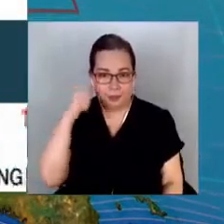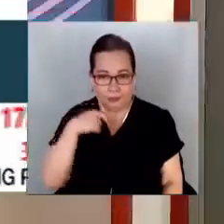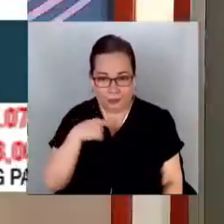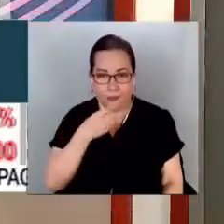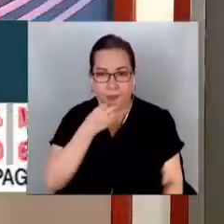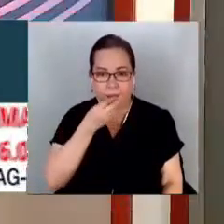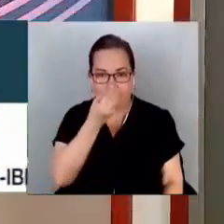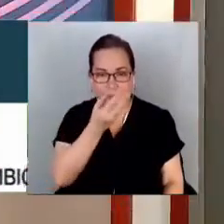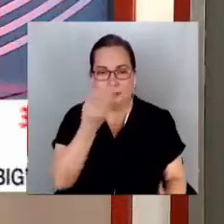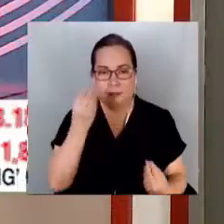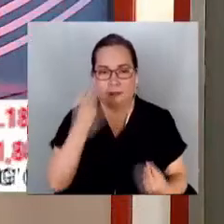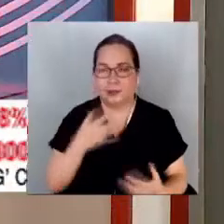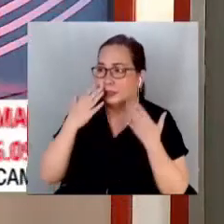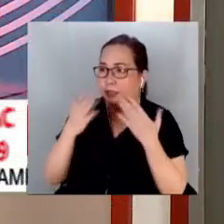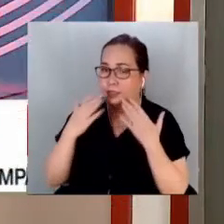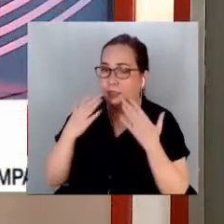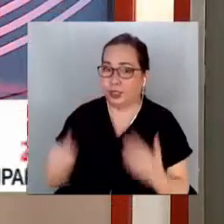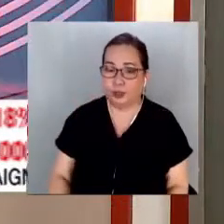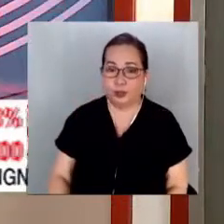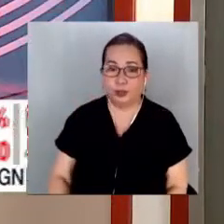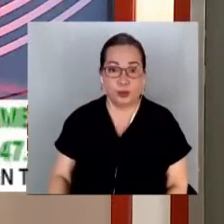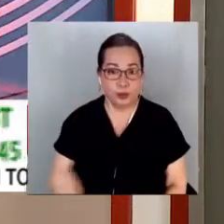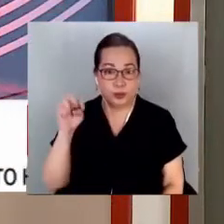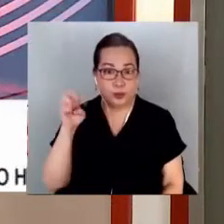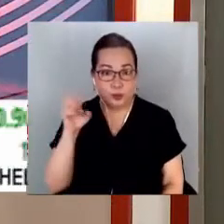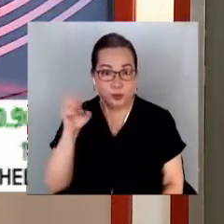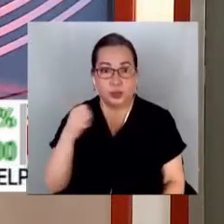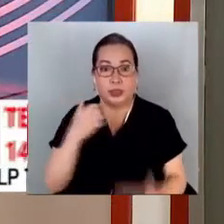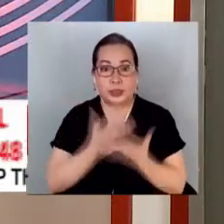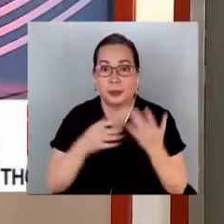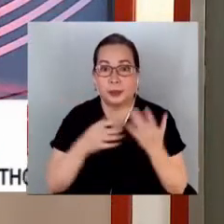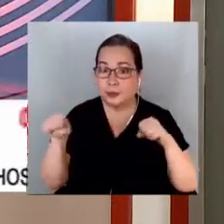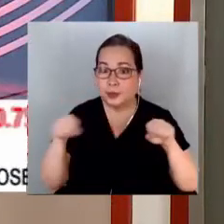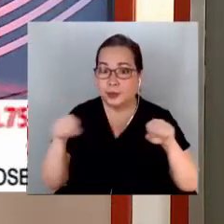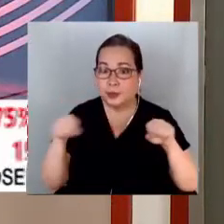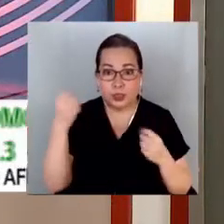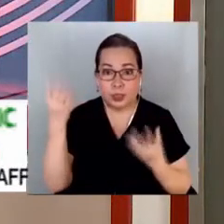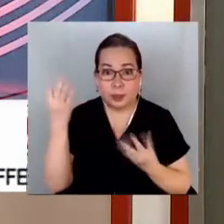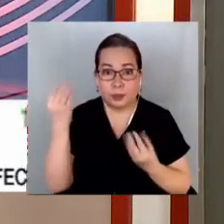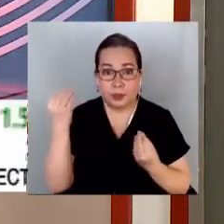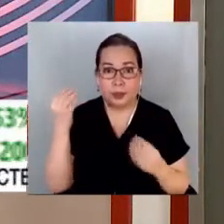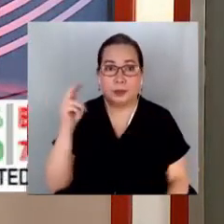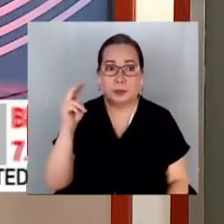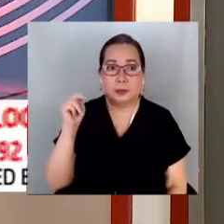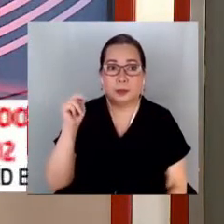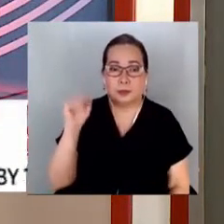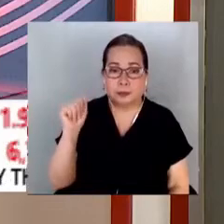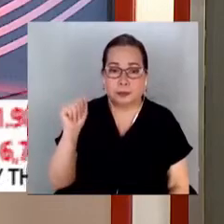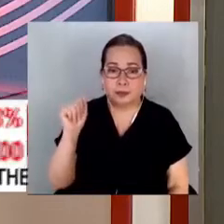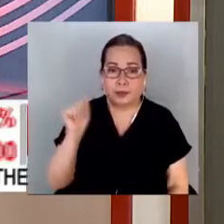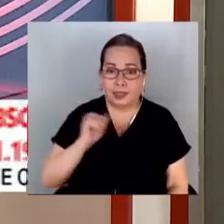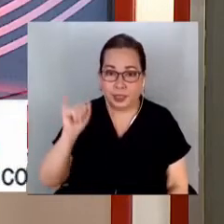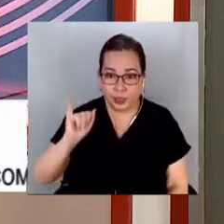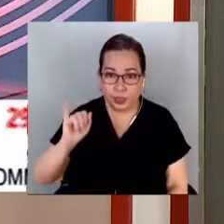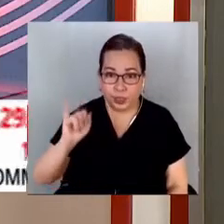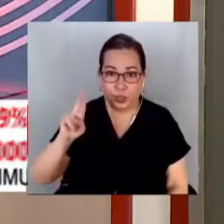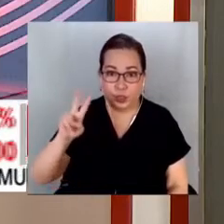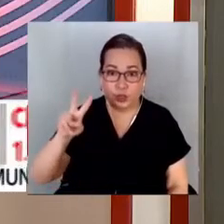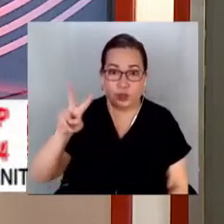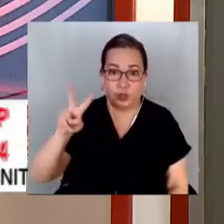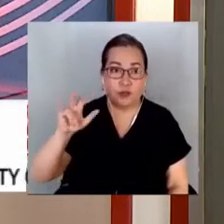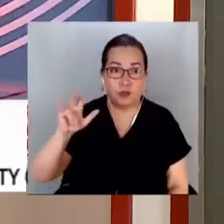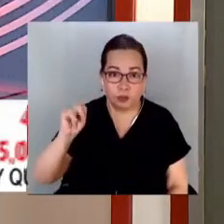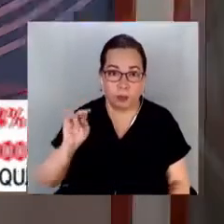lot, Anna. Keep safe. Back here in the newsroom, some sports action. NBA All-Star Kyrie Irving returned from his self-imposed hiatus, but